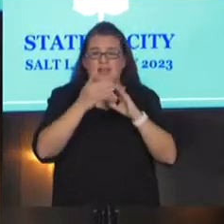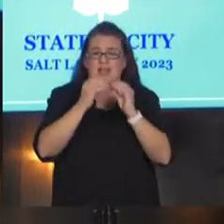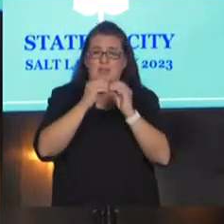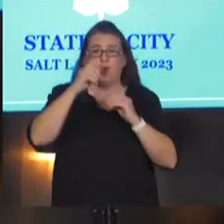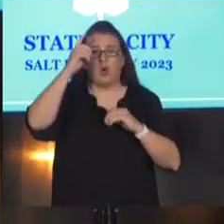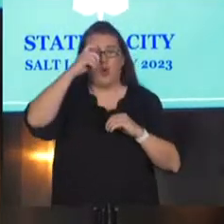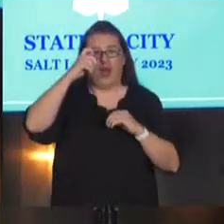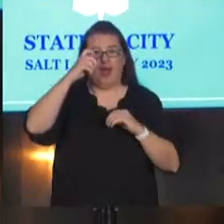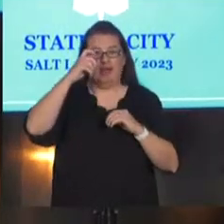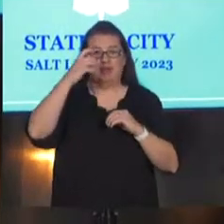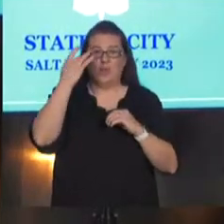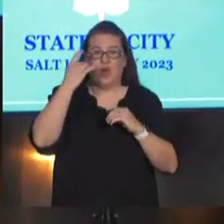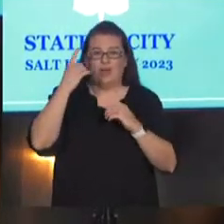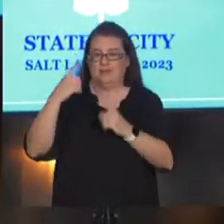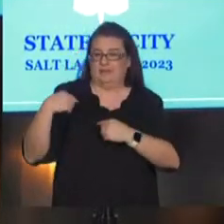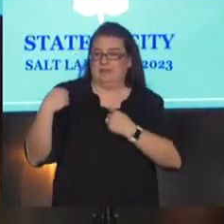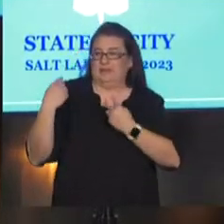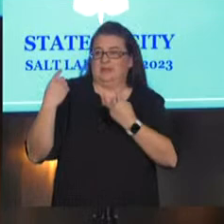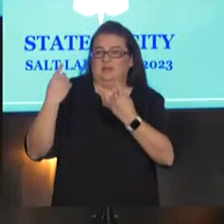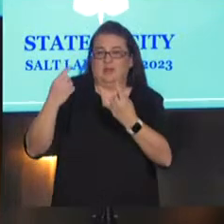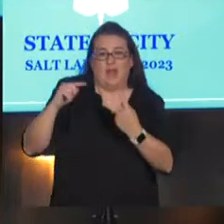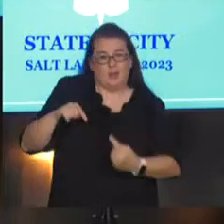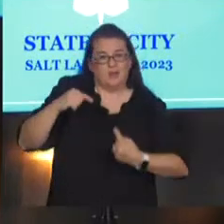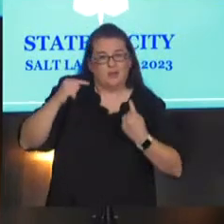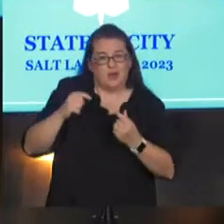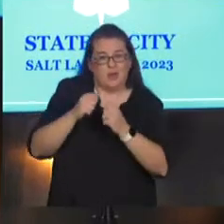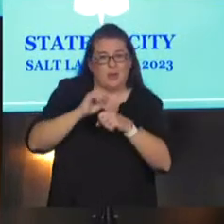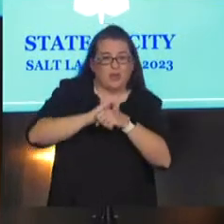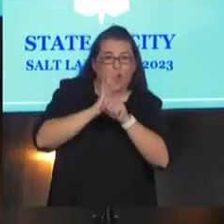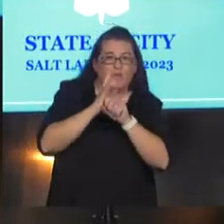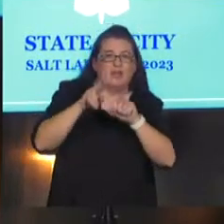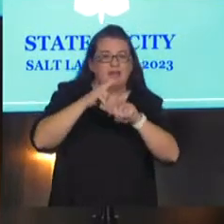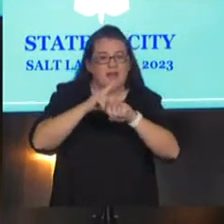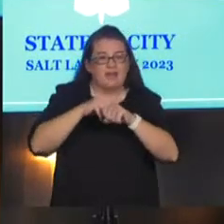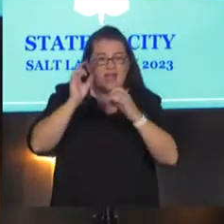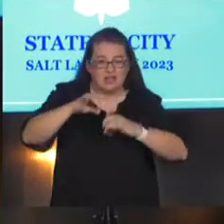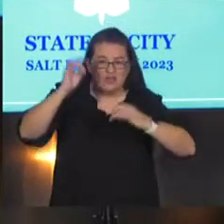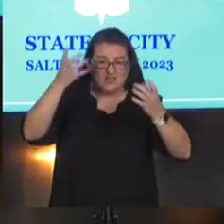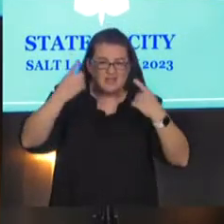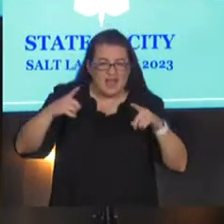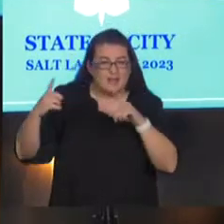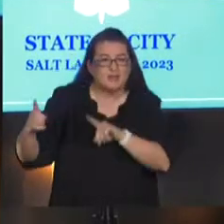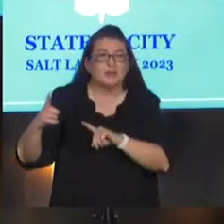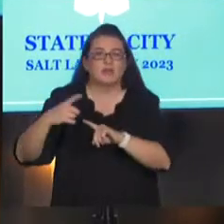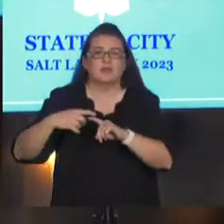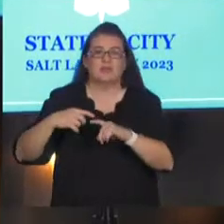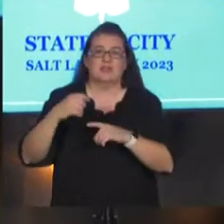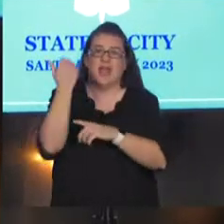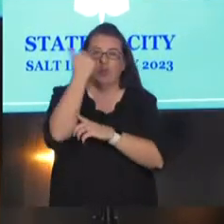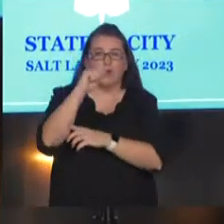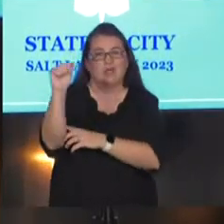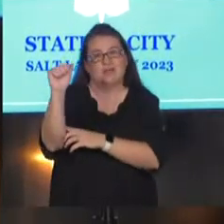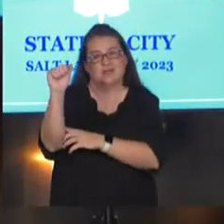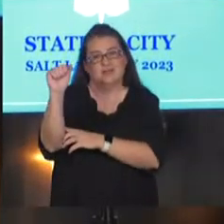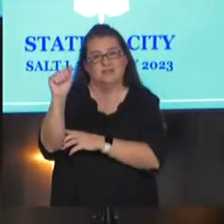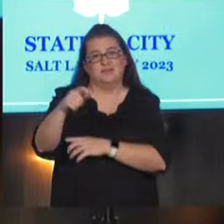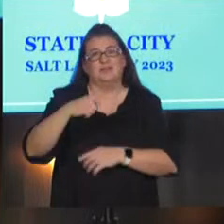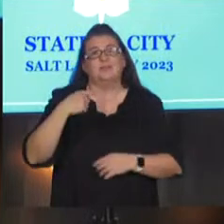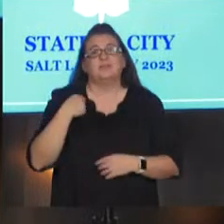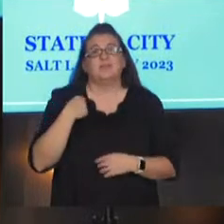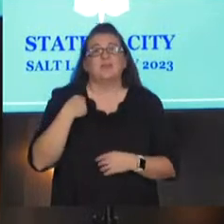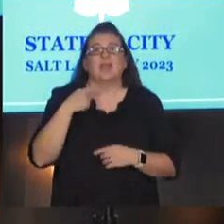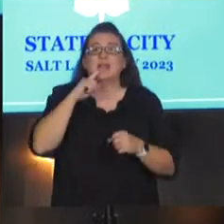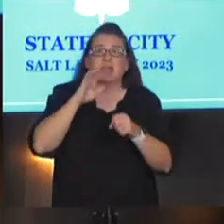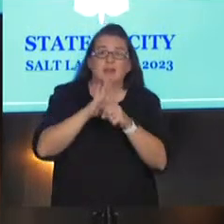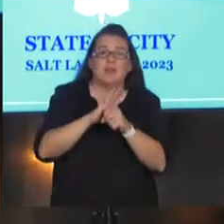the rough waters that we've passed through thanks to COVID, natural disasters, and social upheaval, and that is committing ourselves to